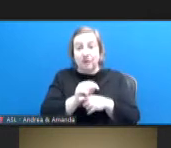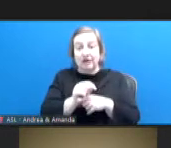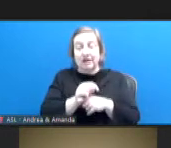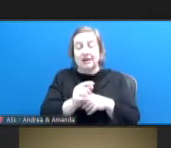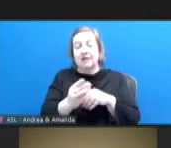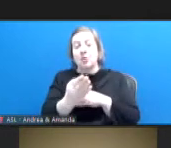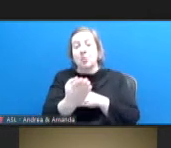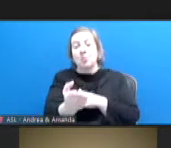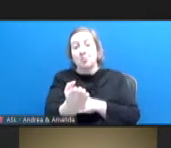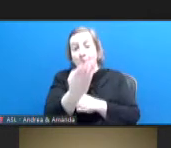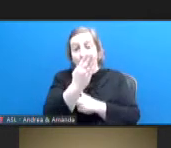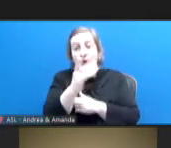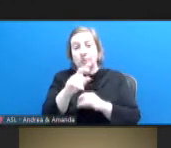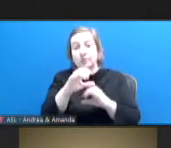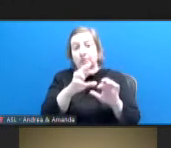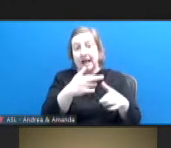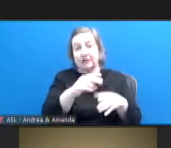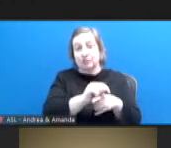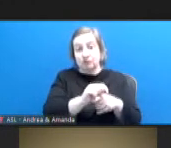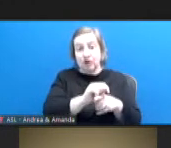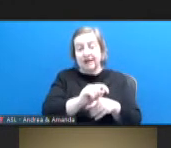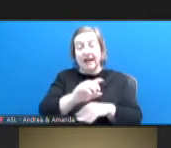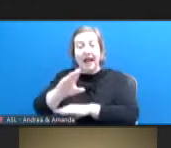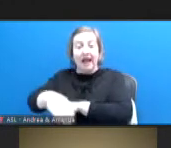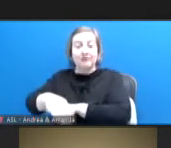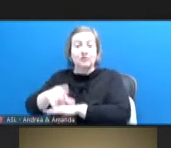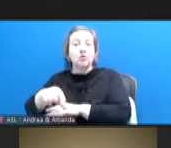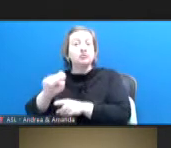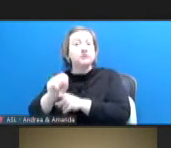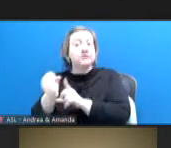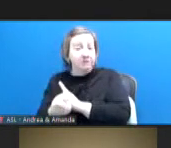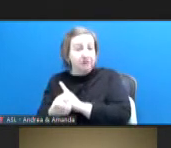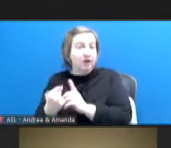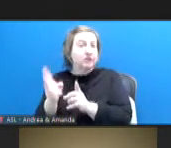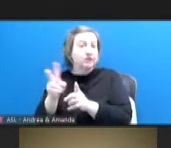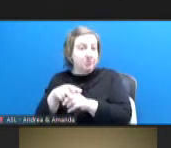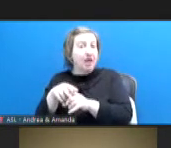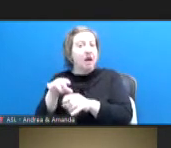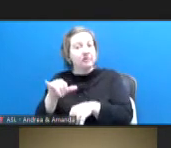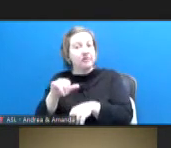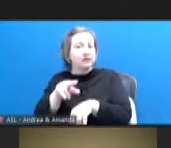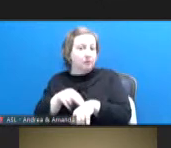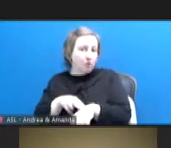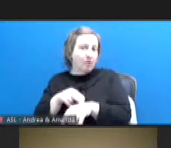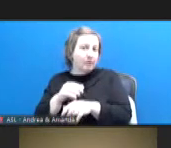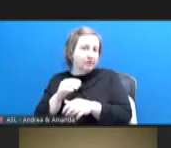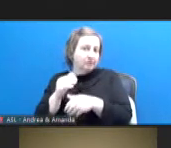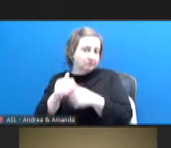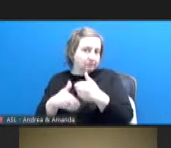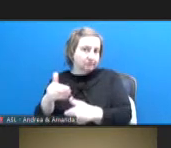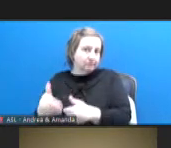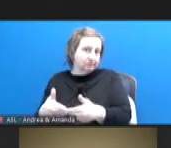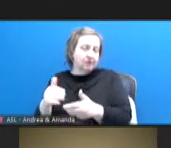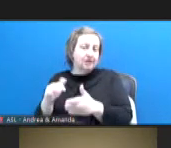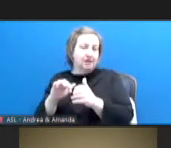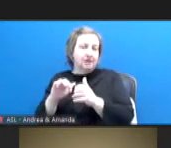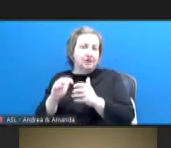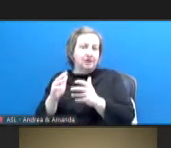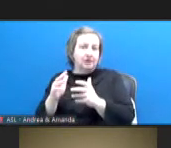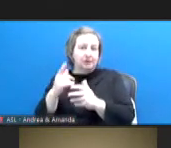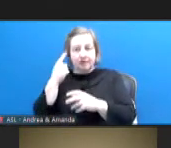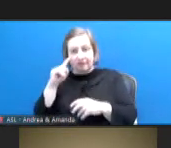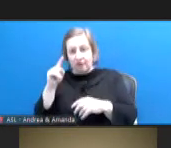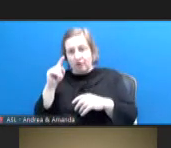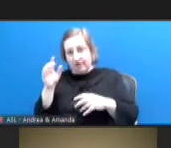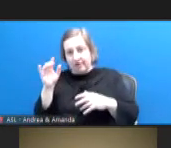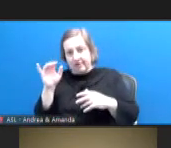would be classroom training and the afternoon would be scenario training, as is normally what we normally do as part of,